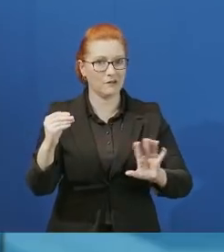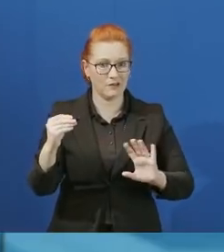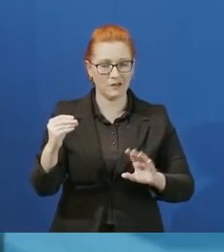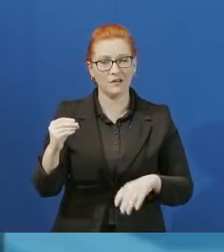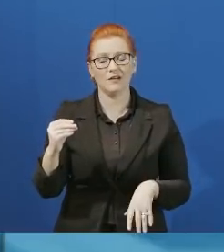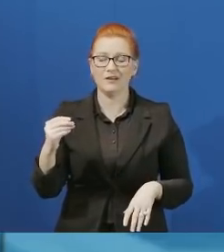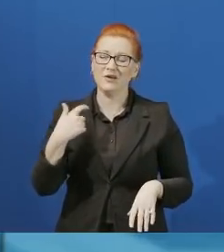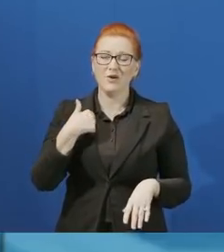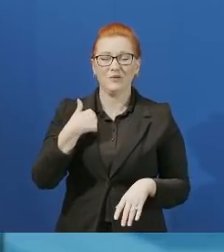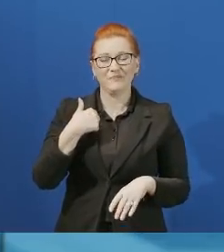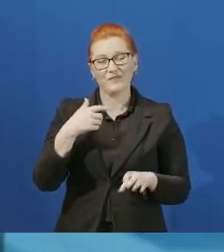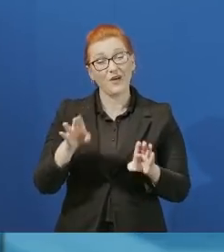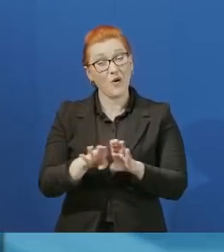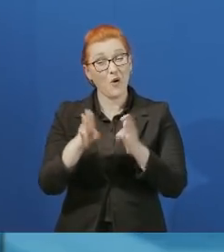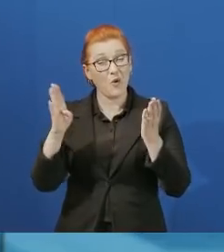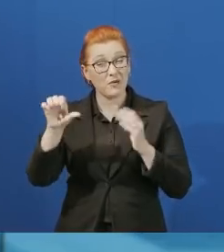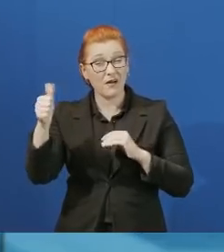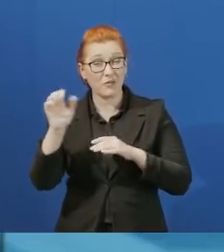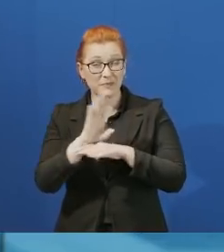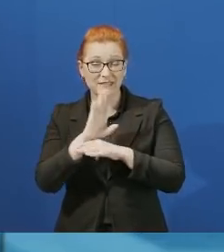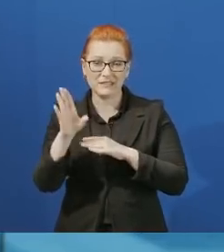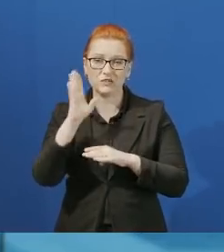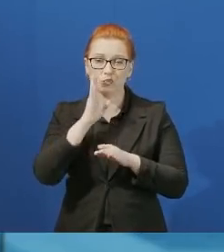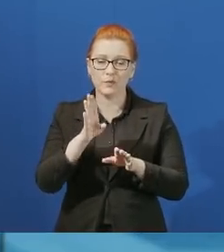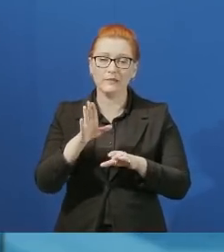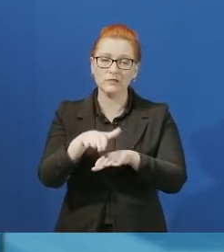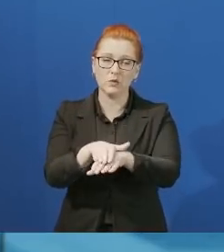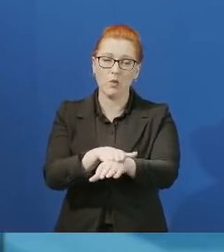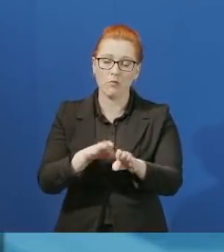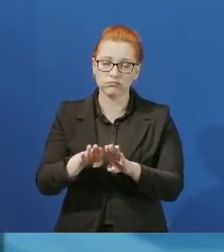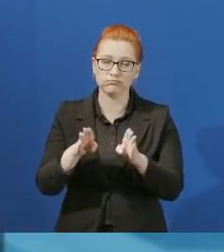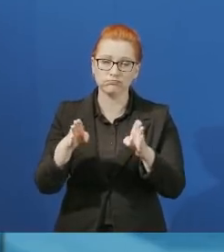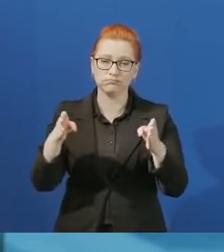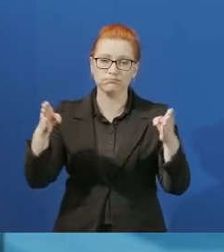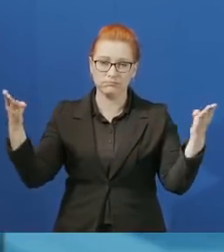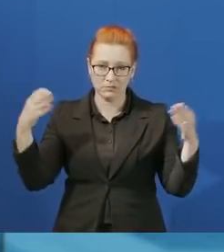really a catch-all category of small businesses.